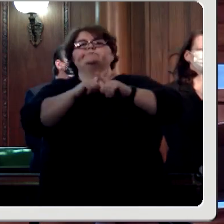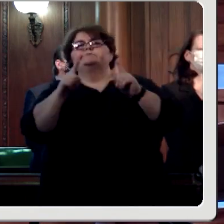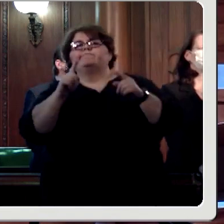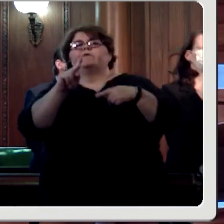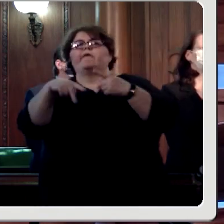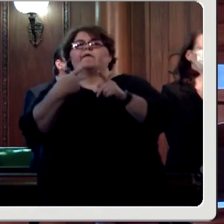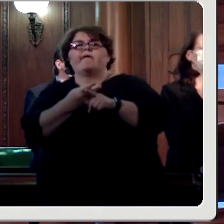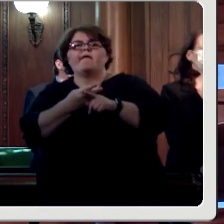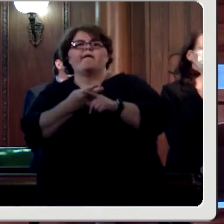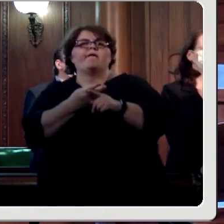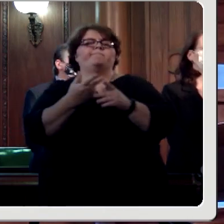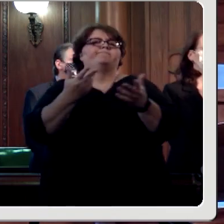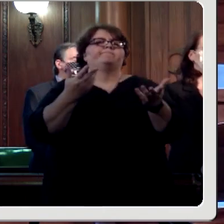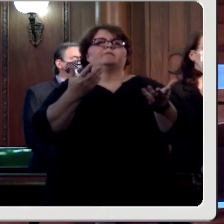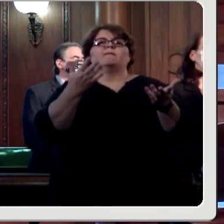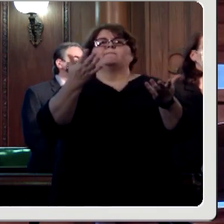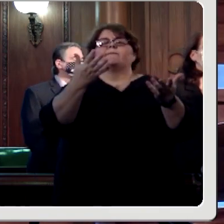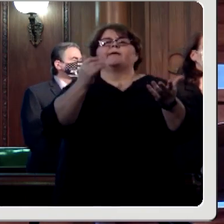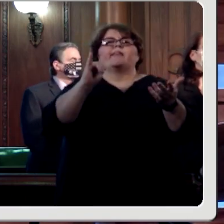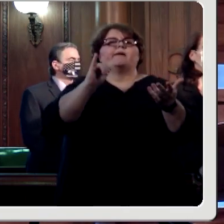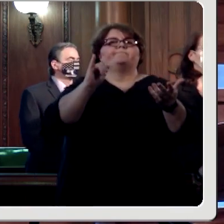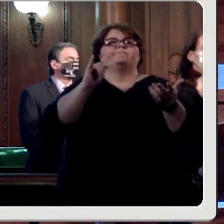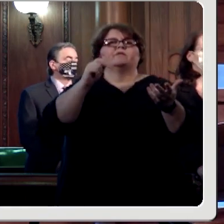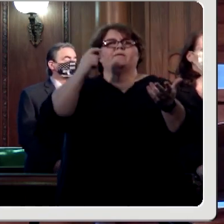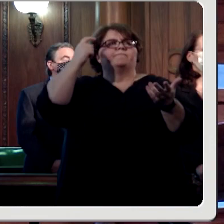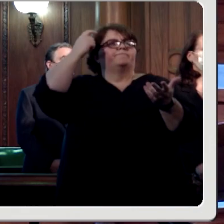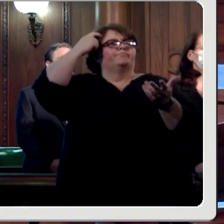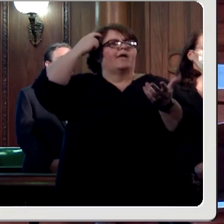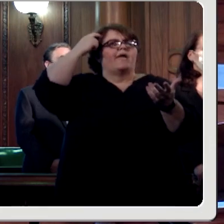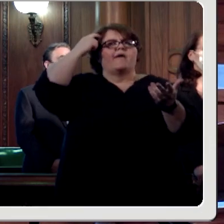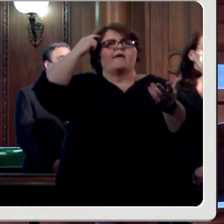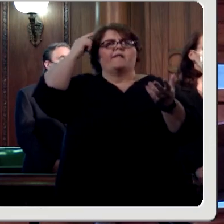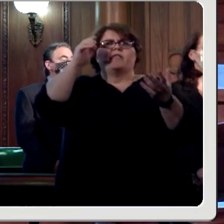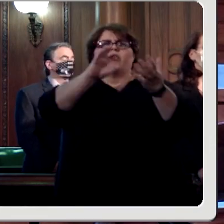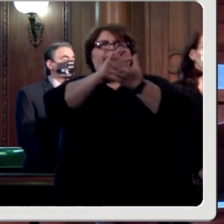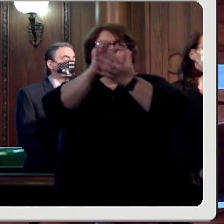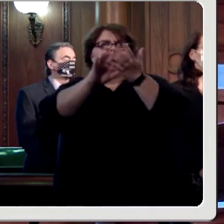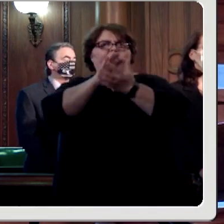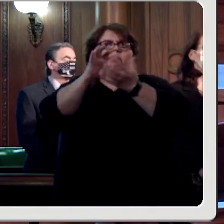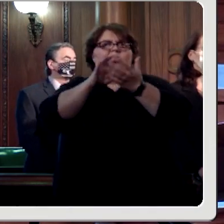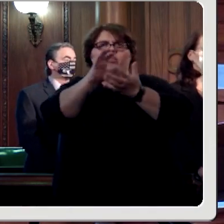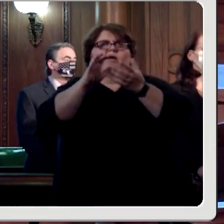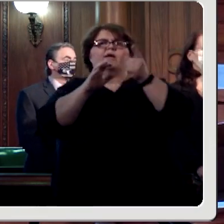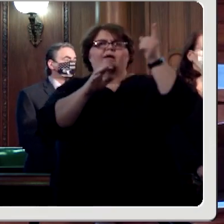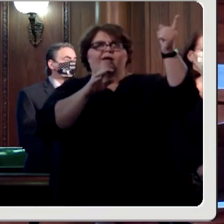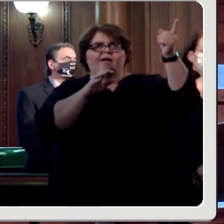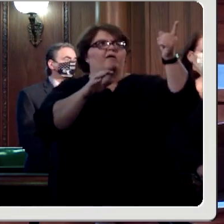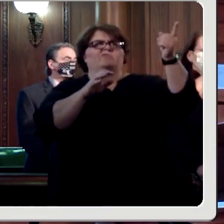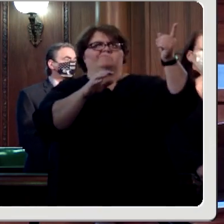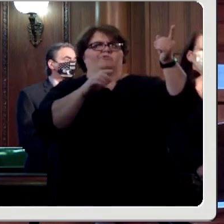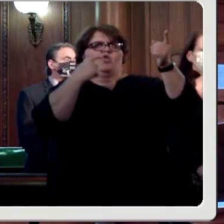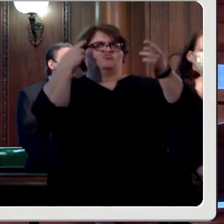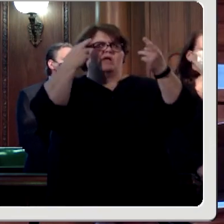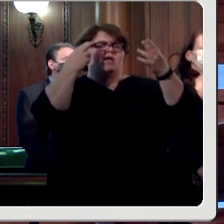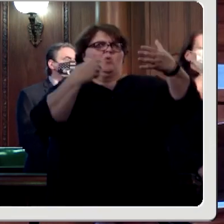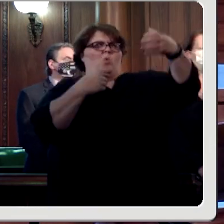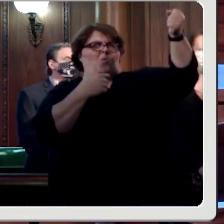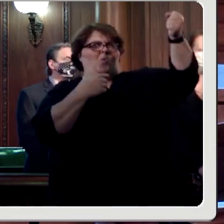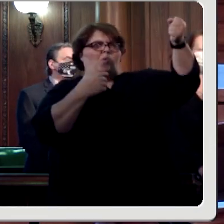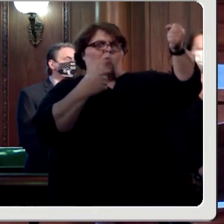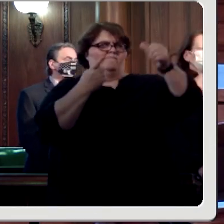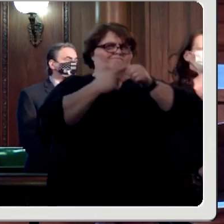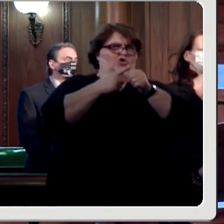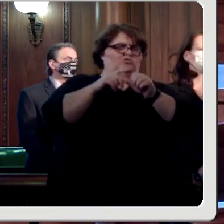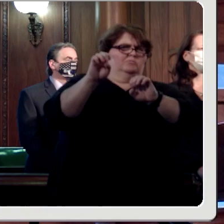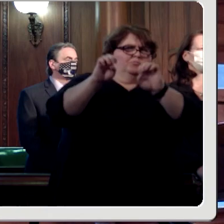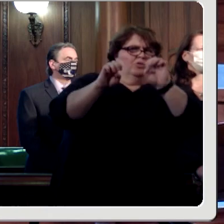potential neurologic sequelae or side effects, and that has resulted in the suspension of some of the continuation of the trials in certain areas, but not